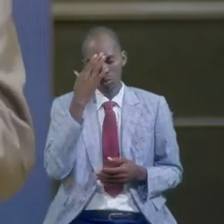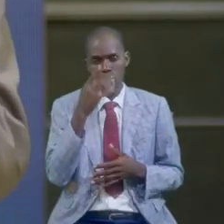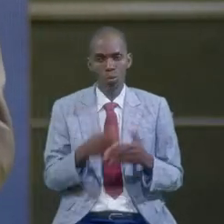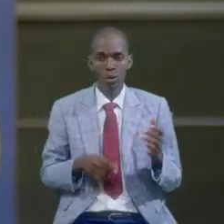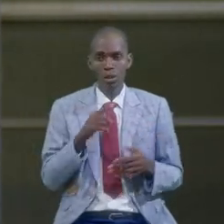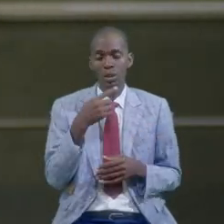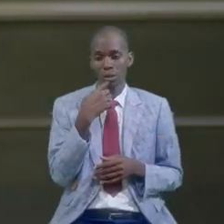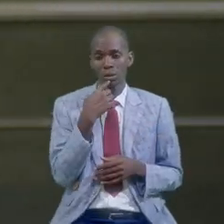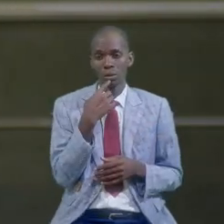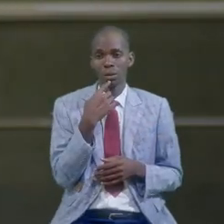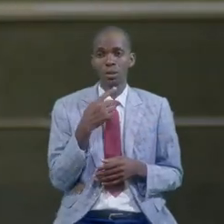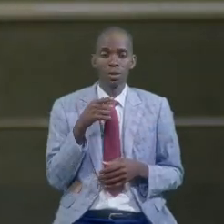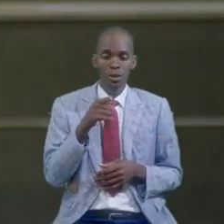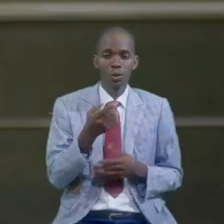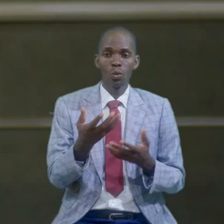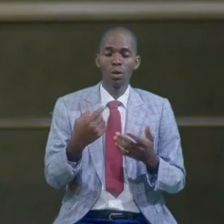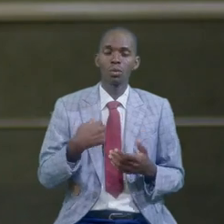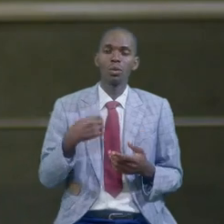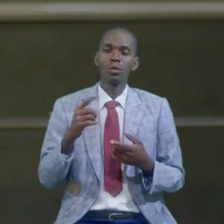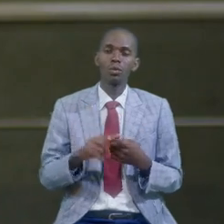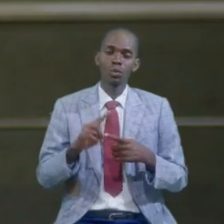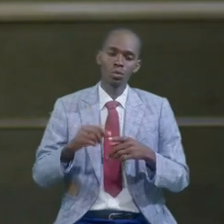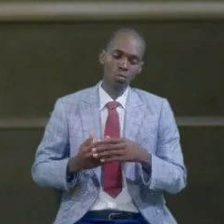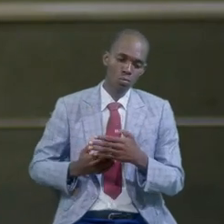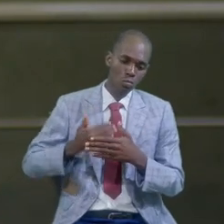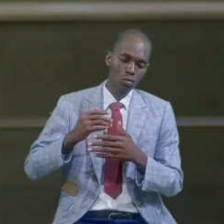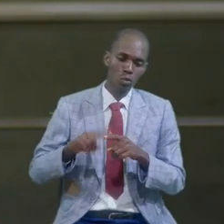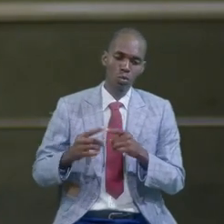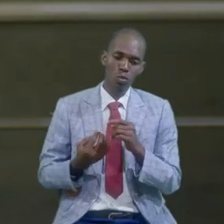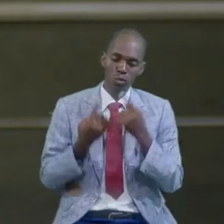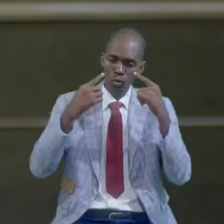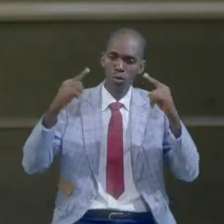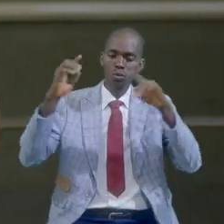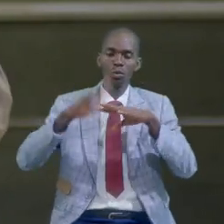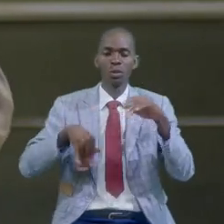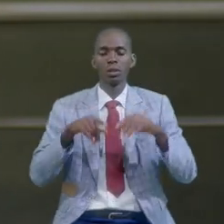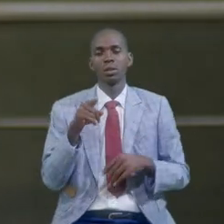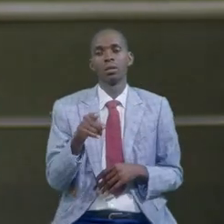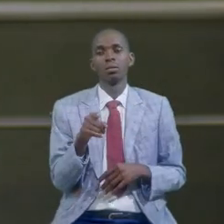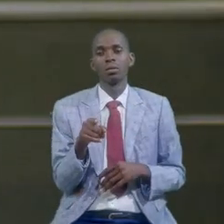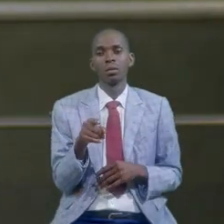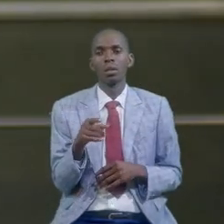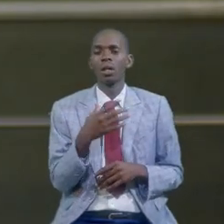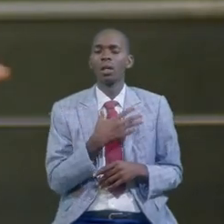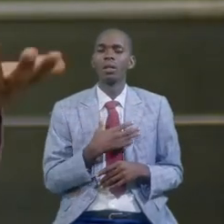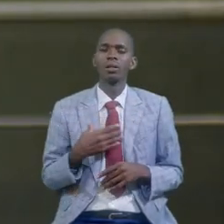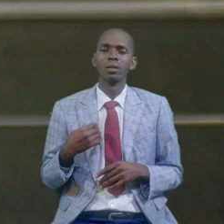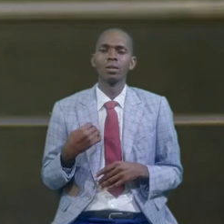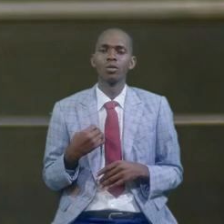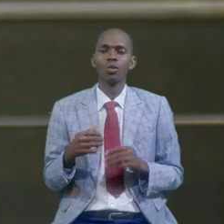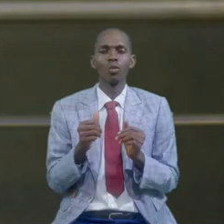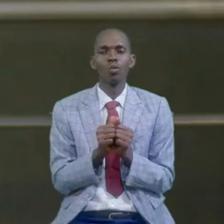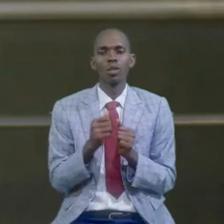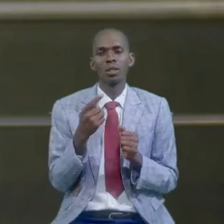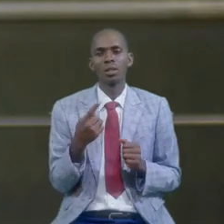me to go beyond him. Achieve beyond him. And with the little that has